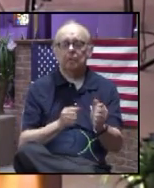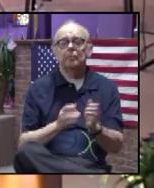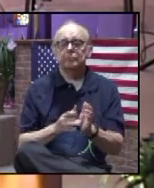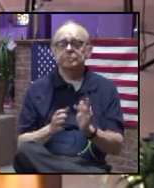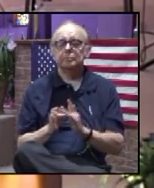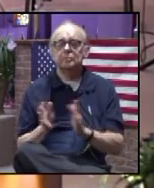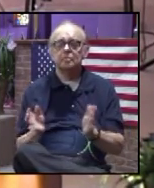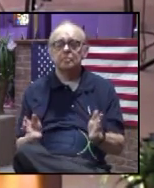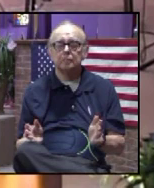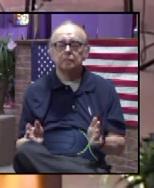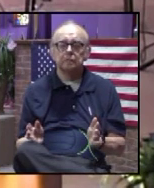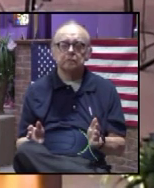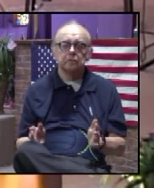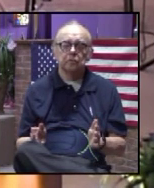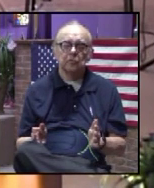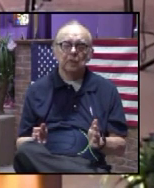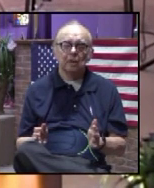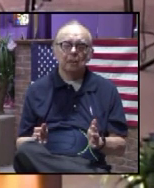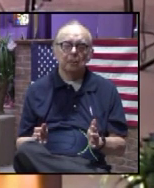Jesus.